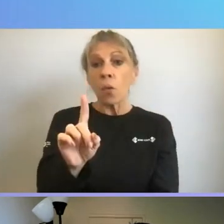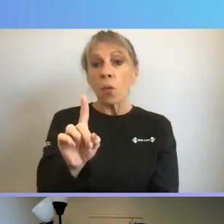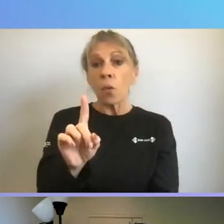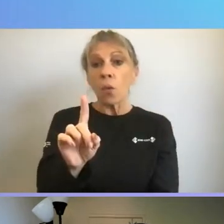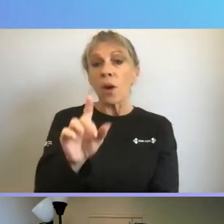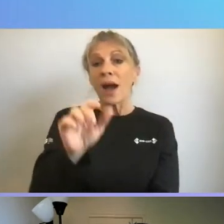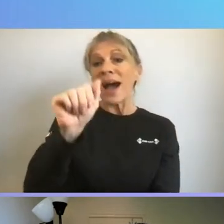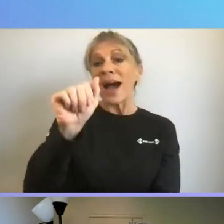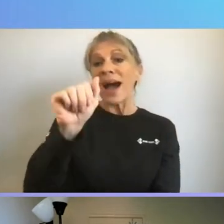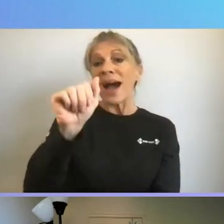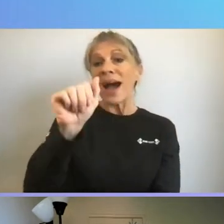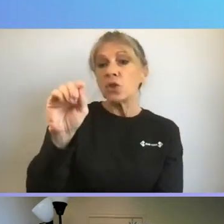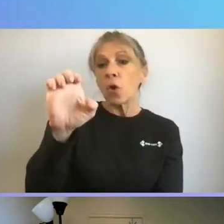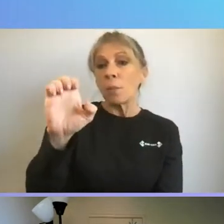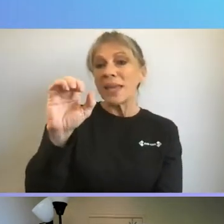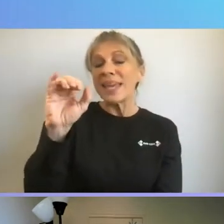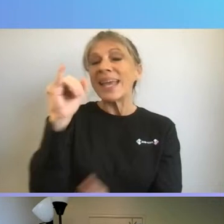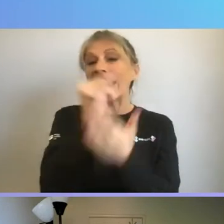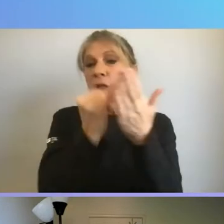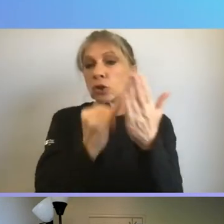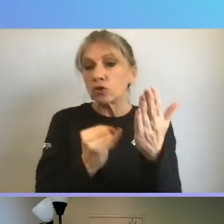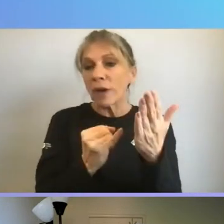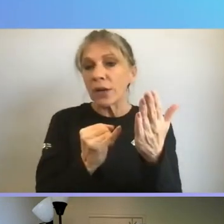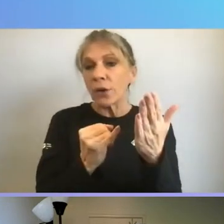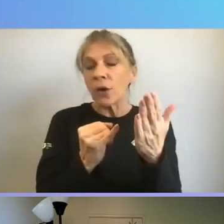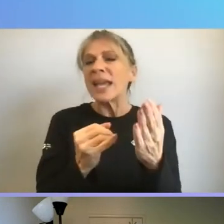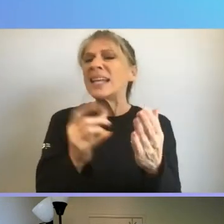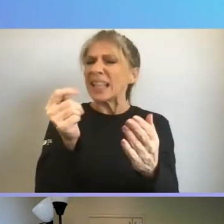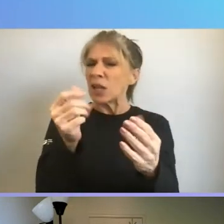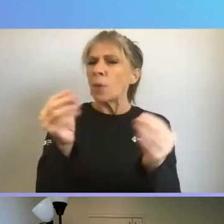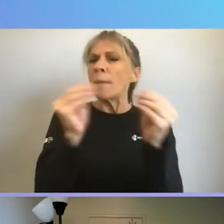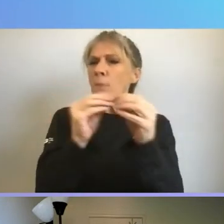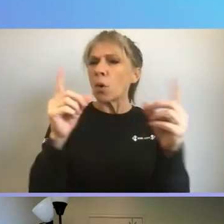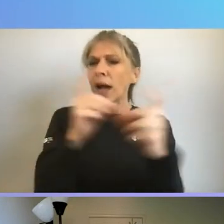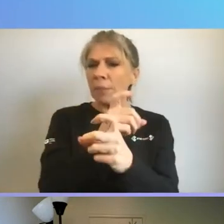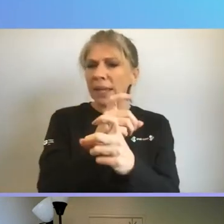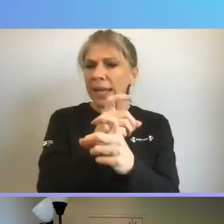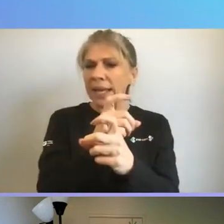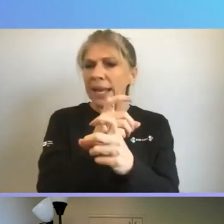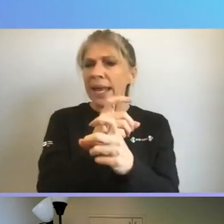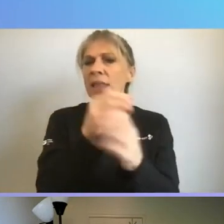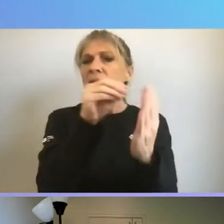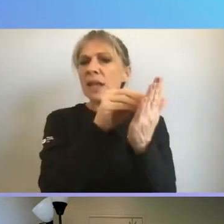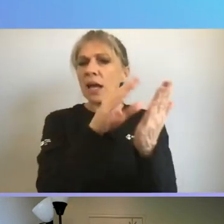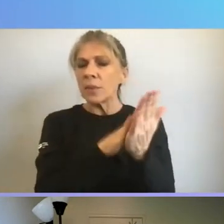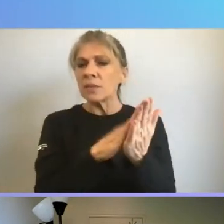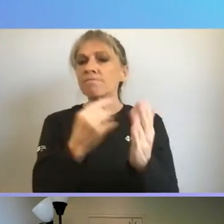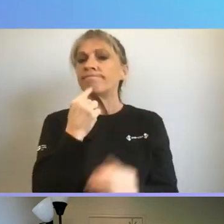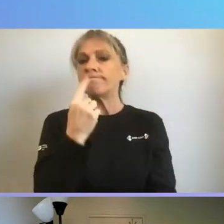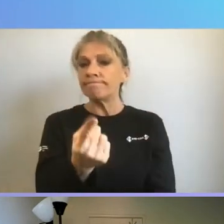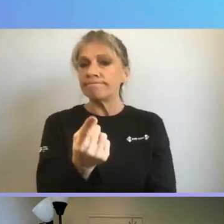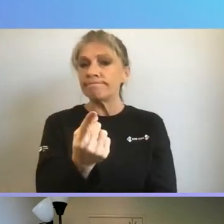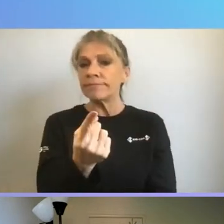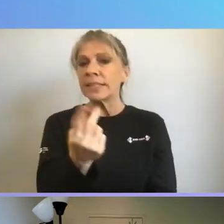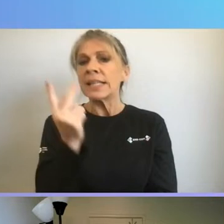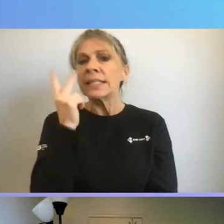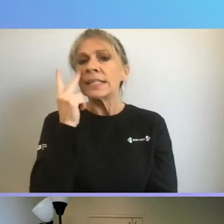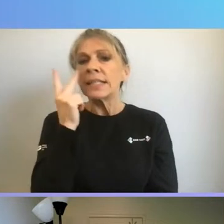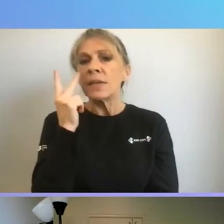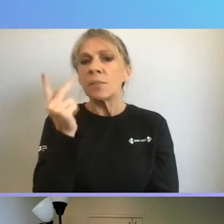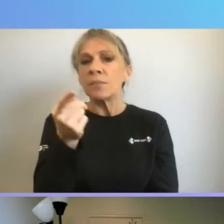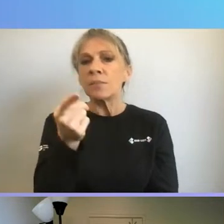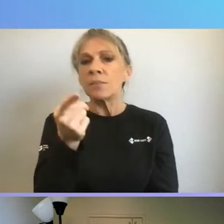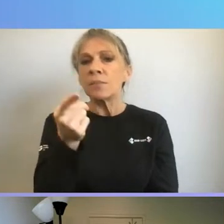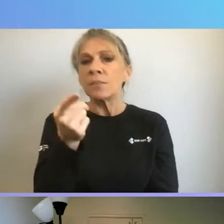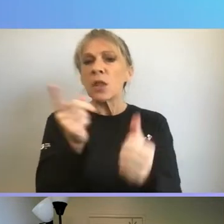Adobe Illustrator, which is a bit more complicated. And the documentation straight up tells you, let's see here in the